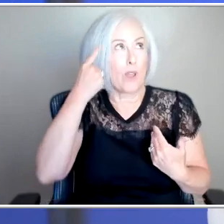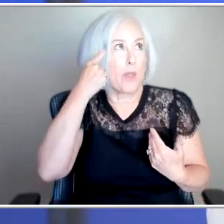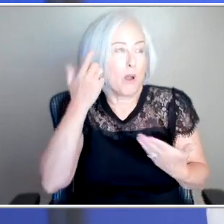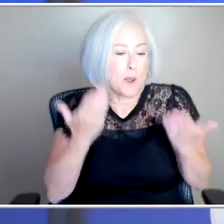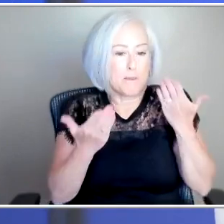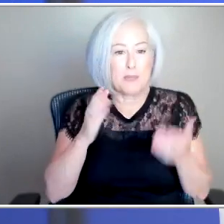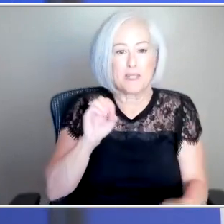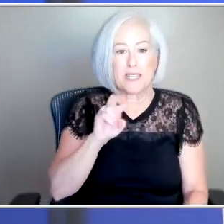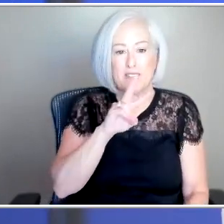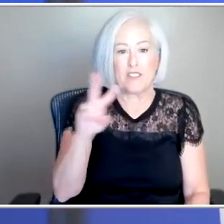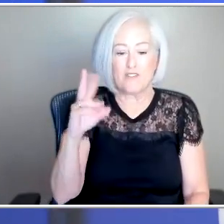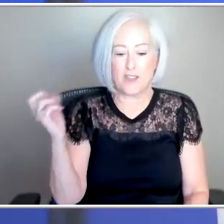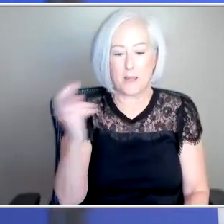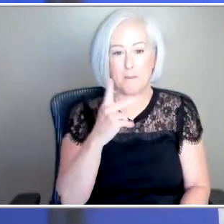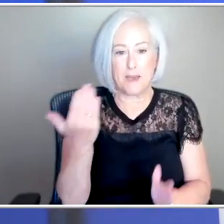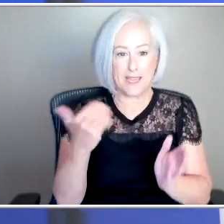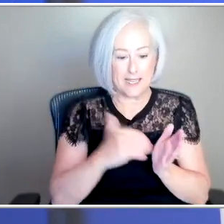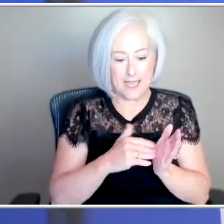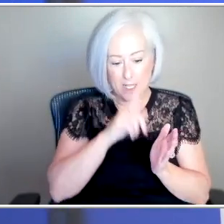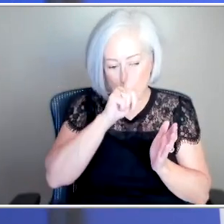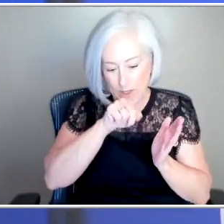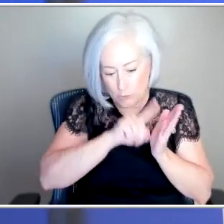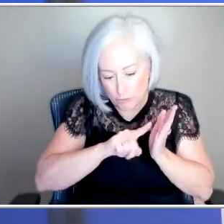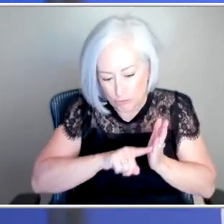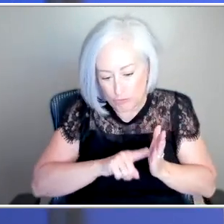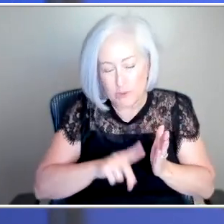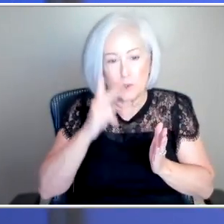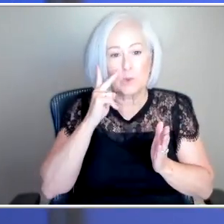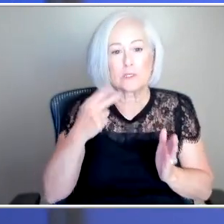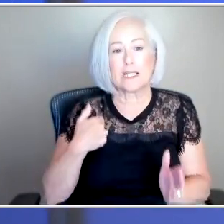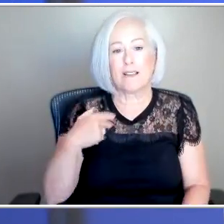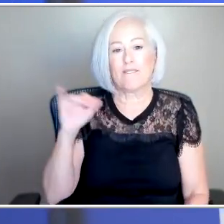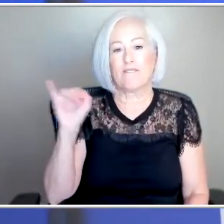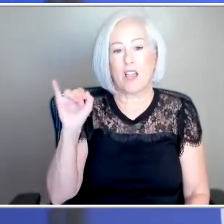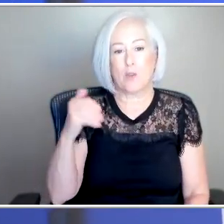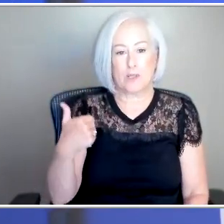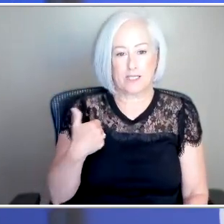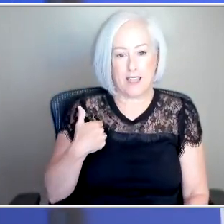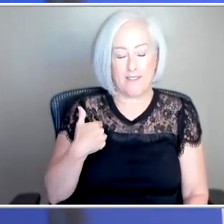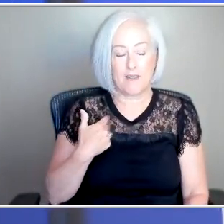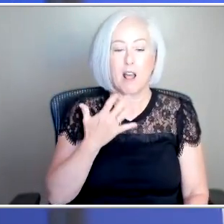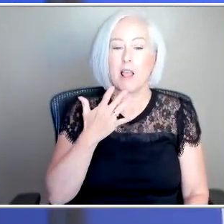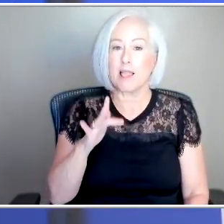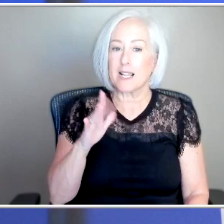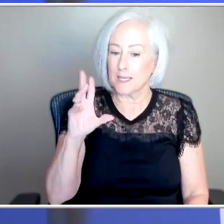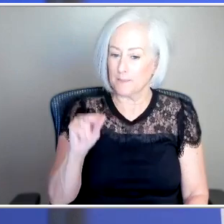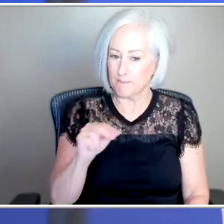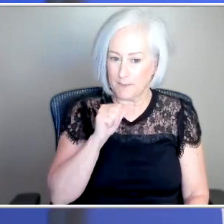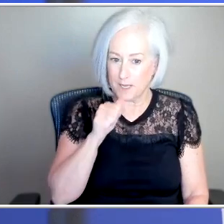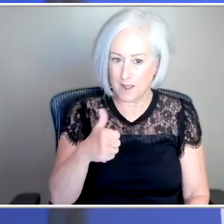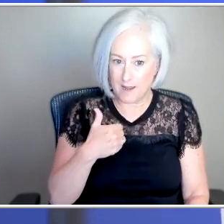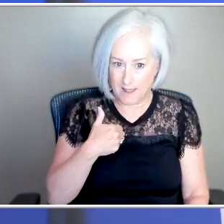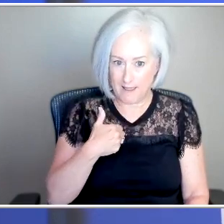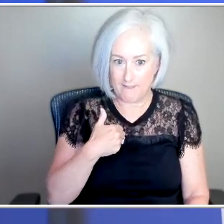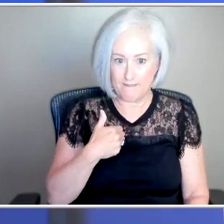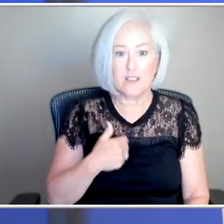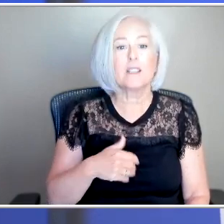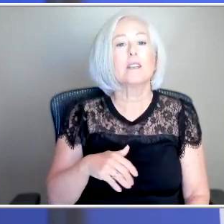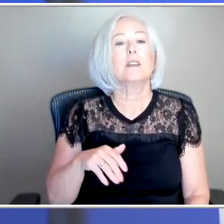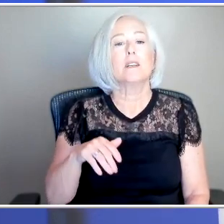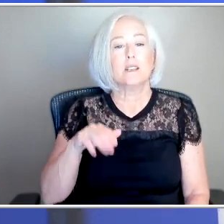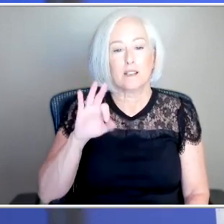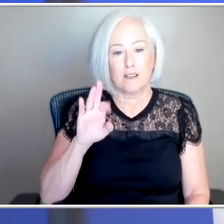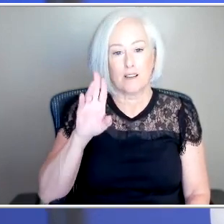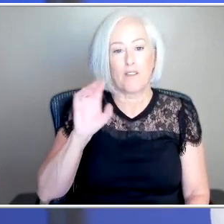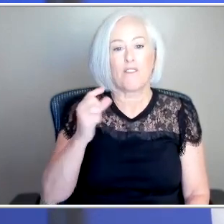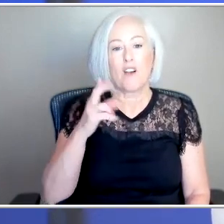were checking for all those viruses at that time, and fortunately it didn't. You did have a fungus infection that complicated the